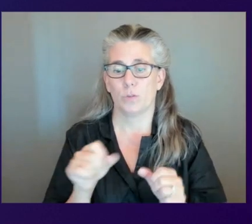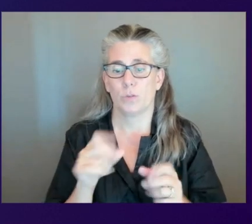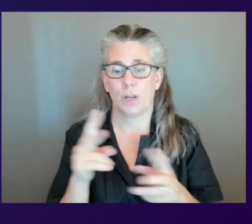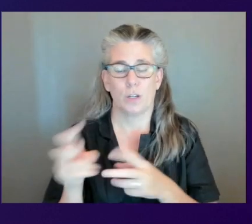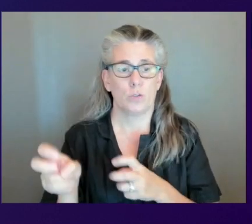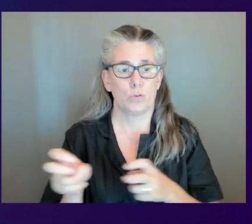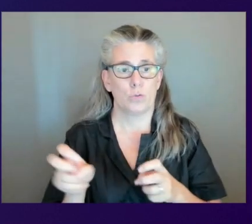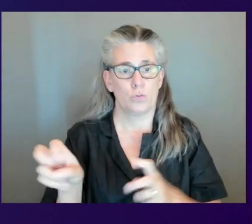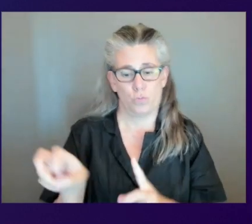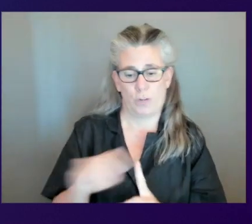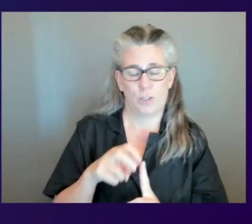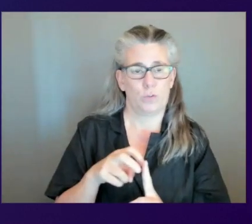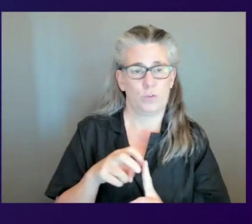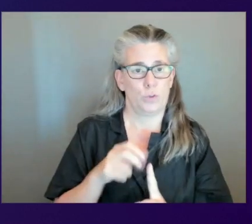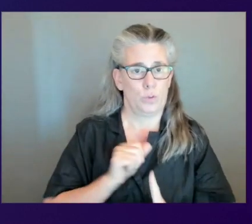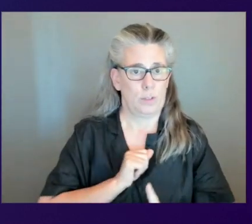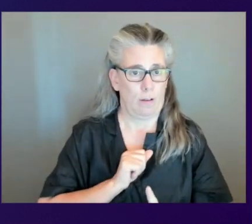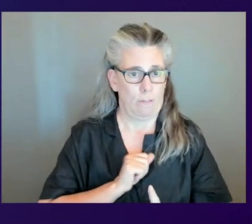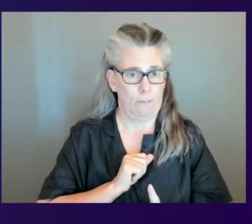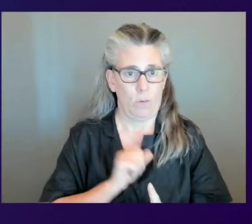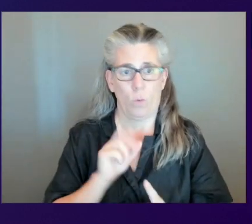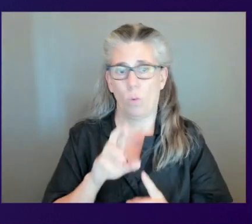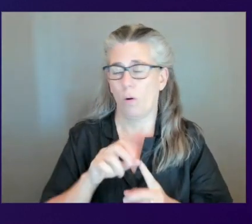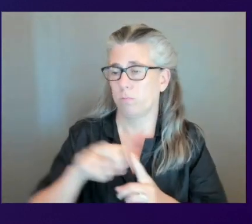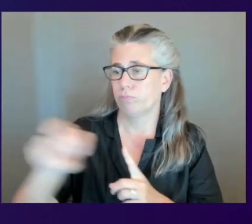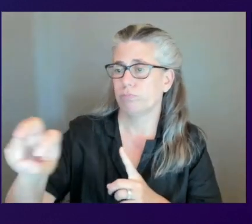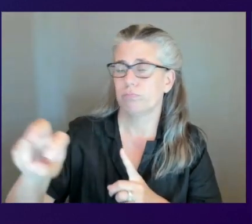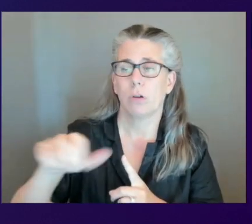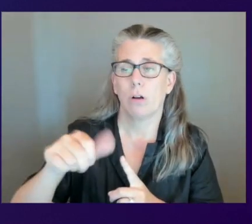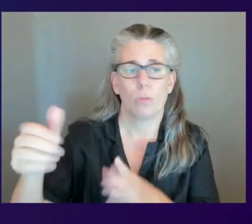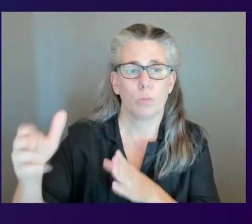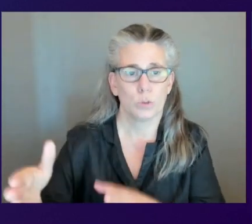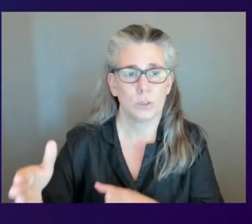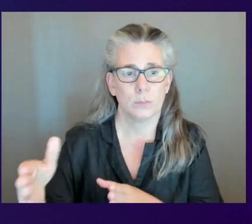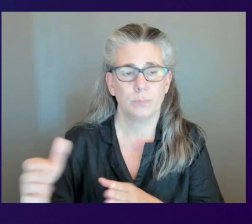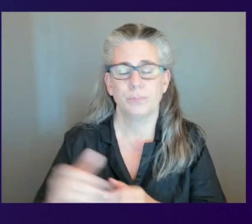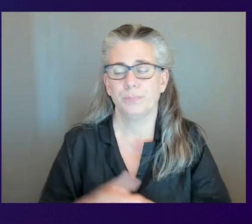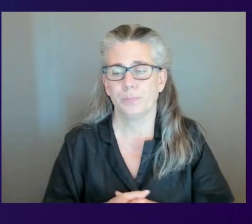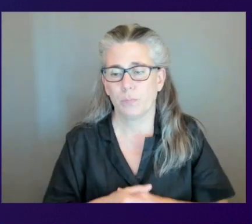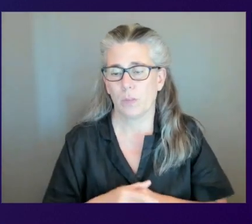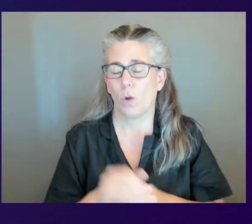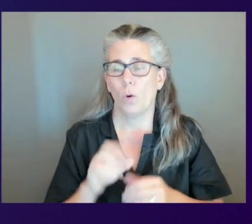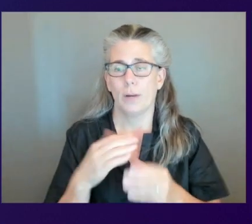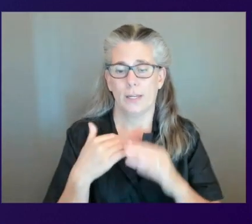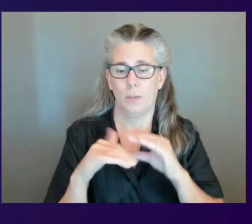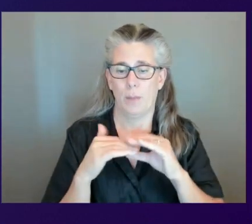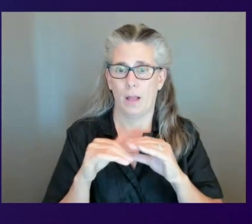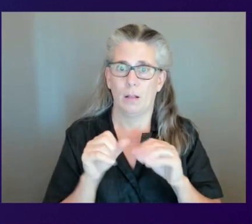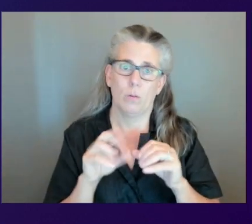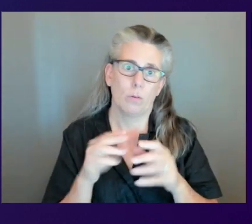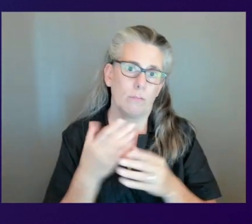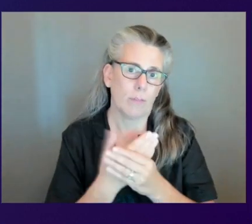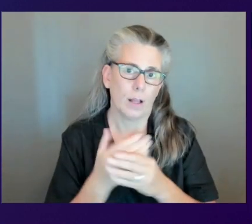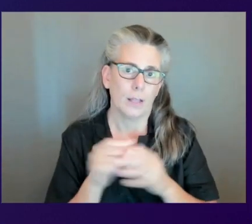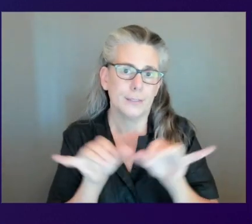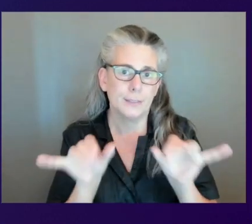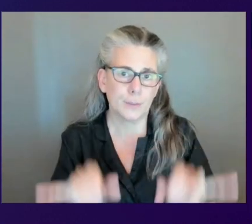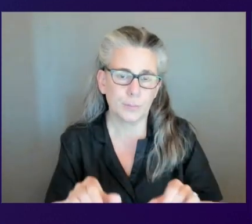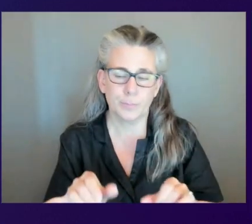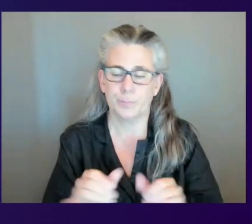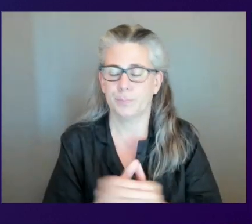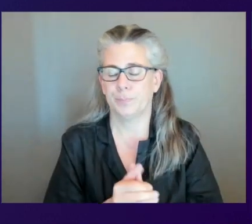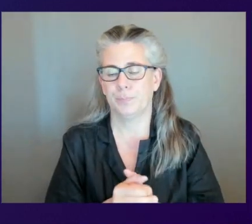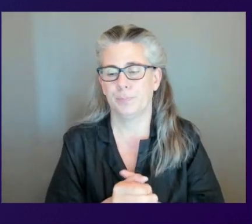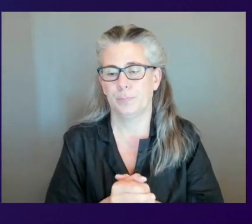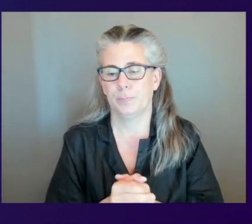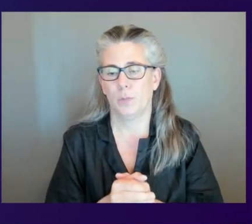You can also do the reverse. You can add files to the session and then apply them to things like an email or a file system that's available in the browser. Or some sweet GIFs that